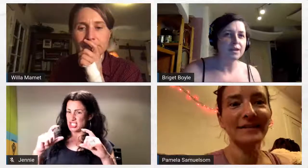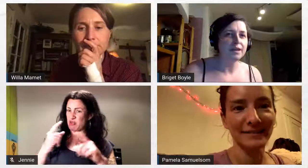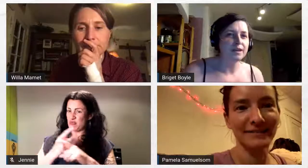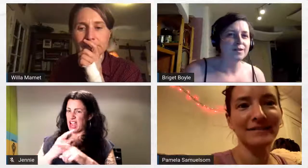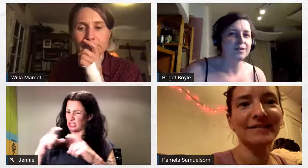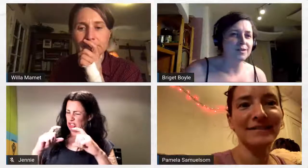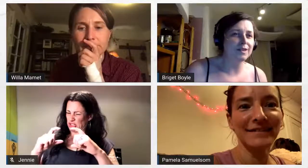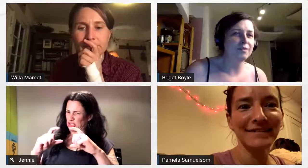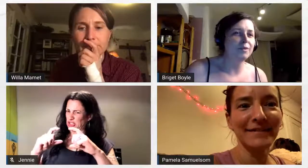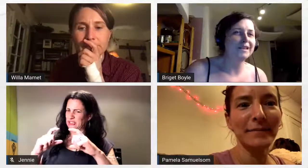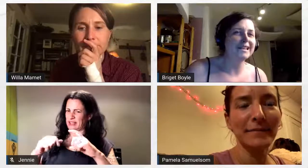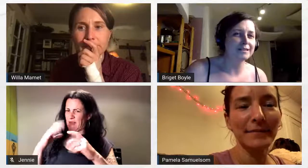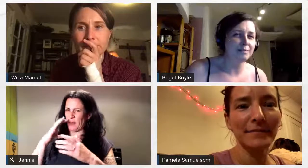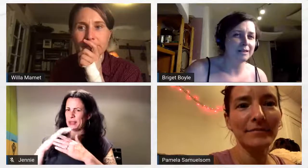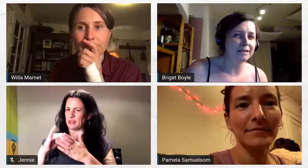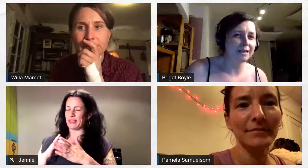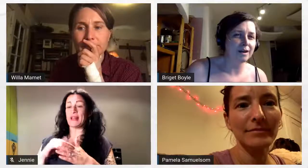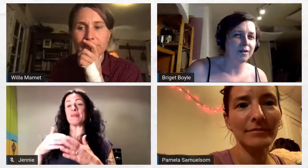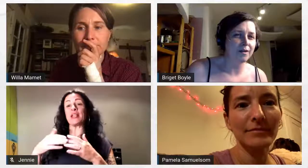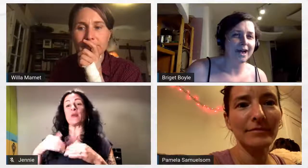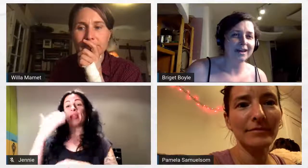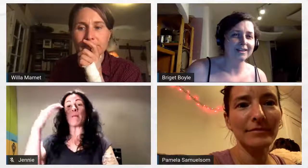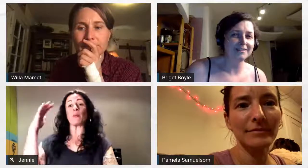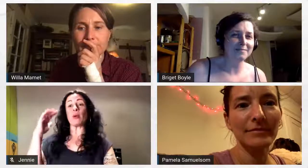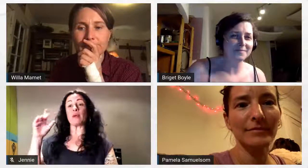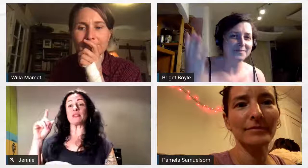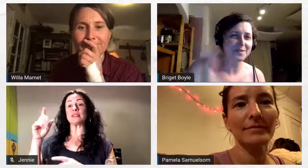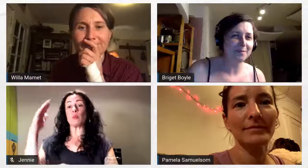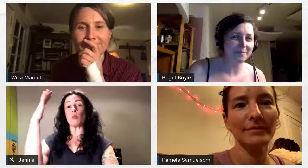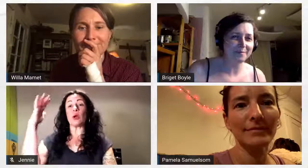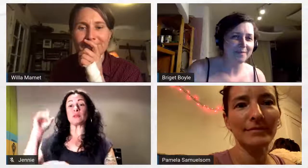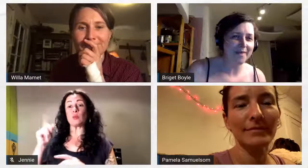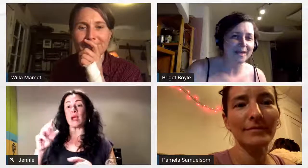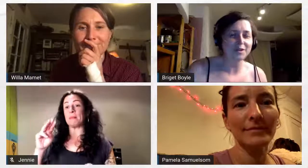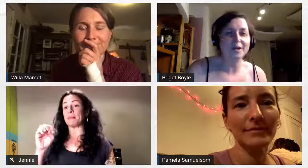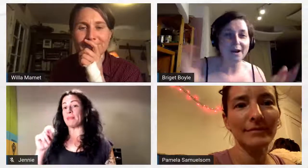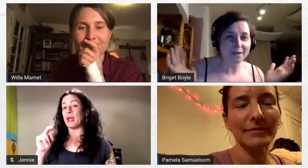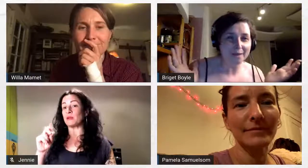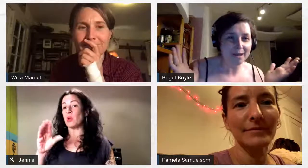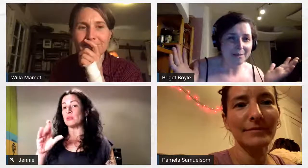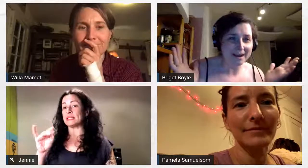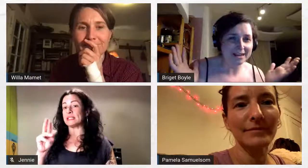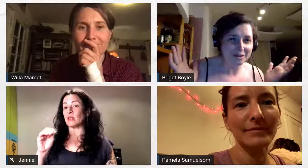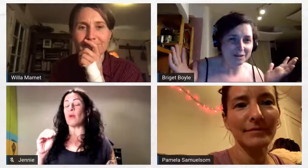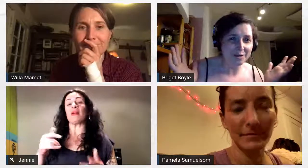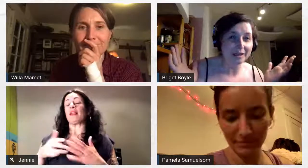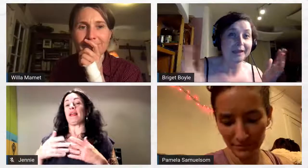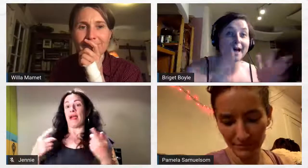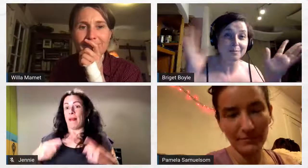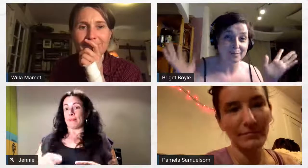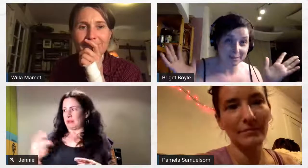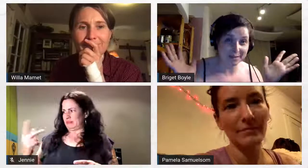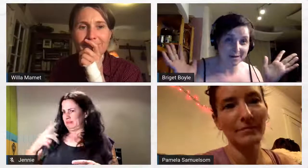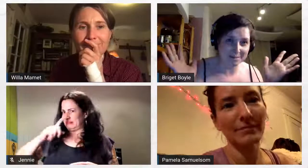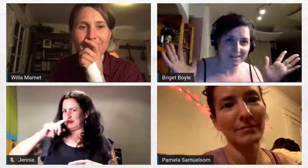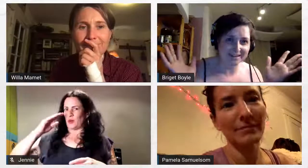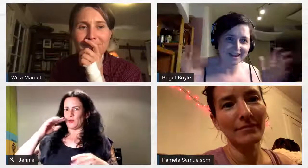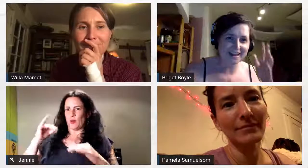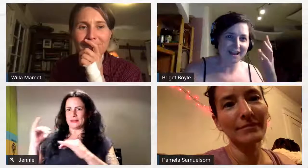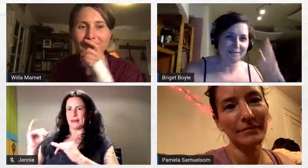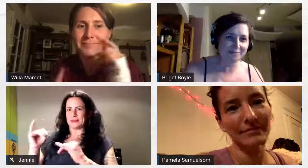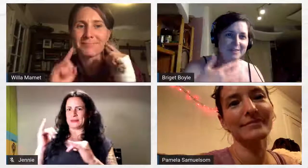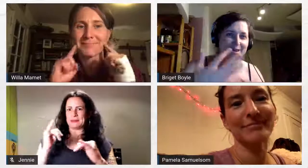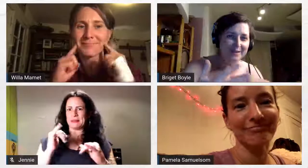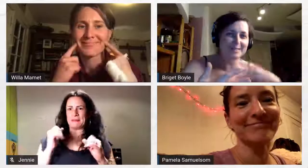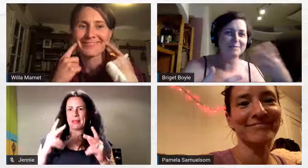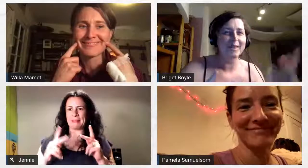Huge. So this is in the woodlands in Mendocino. And then it turned out that Pam and I actually know a lot of people in common.